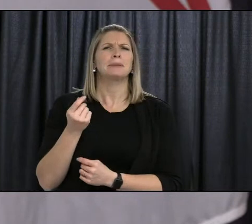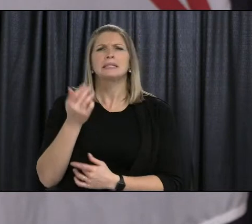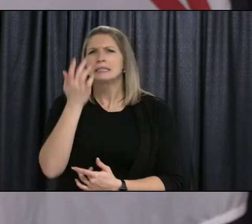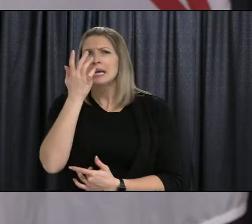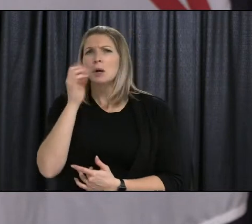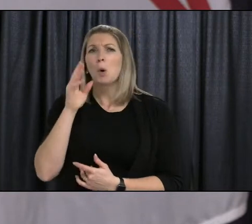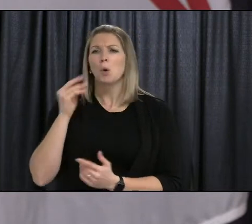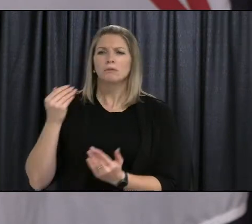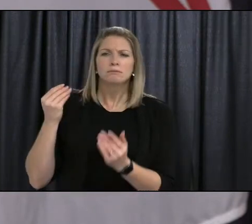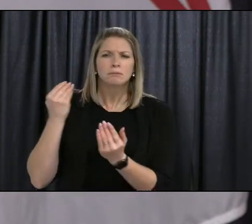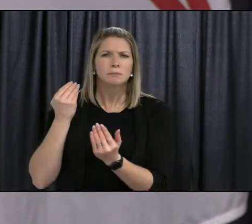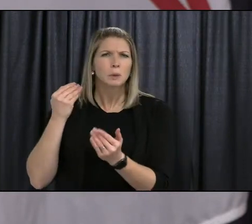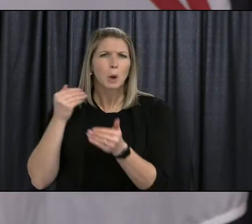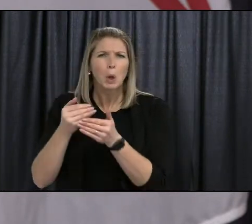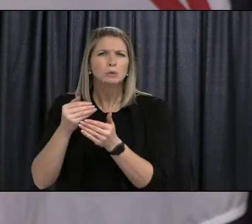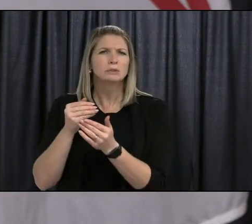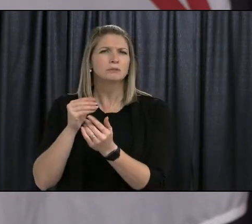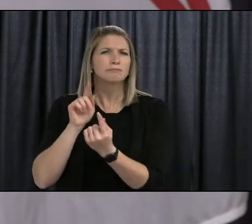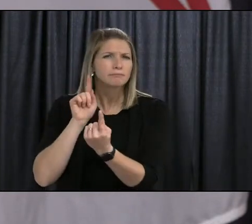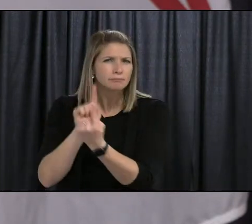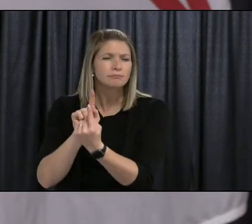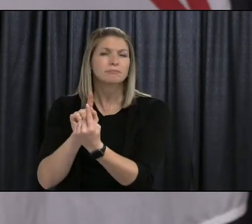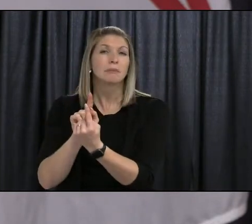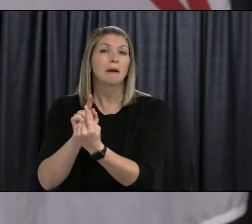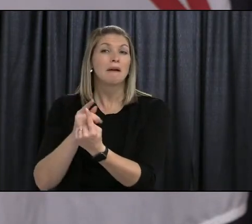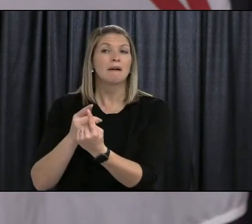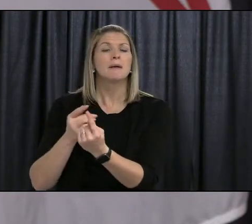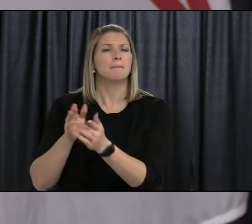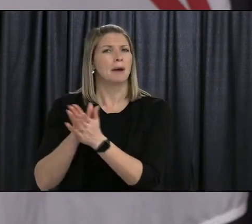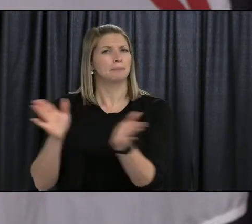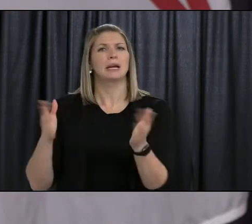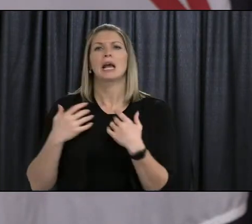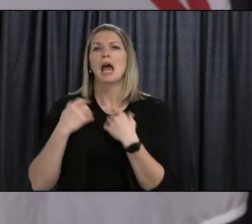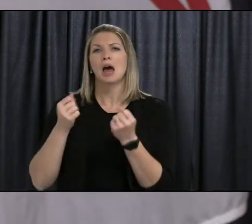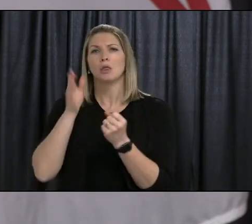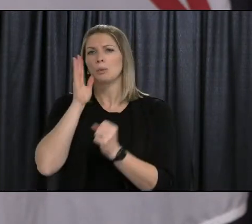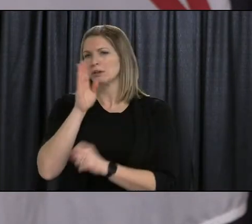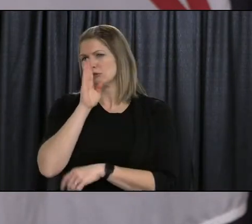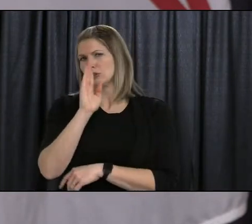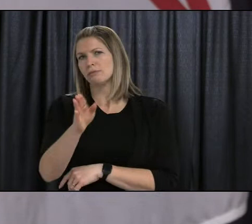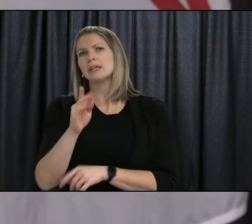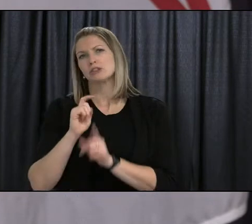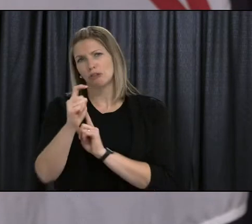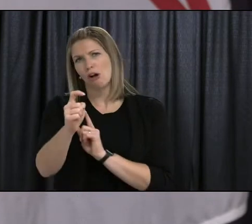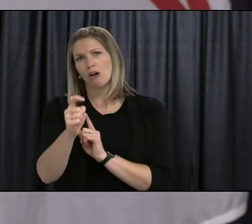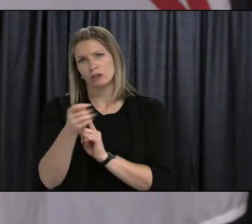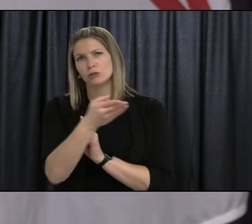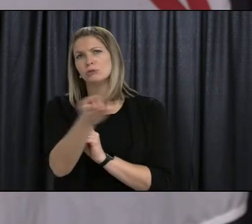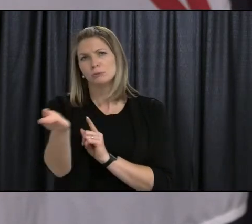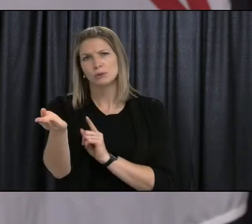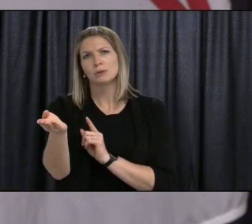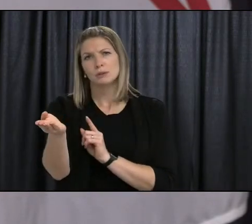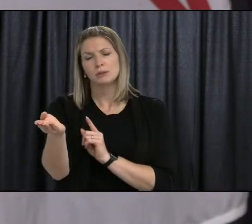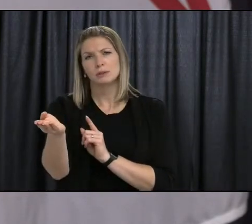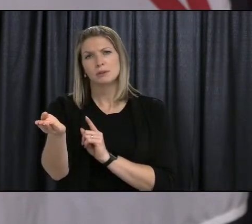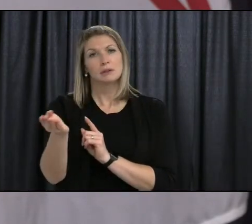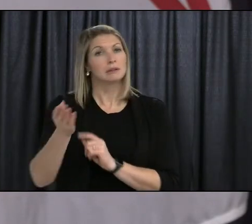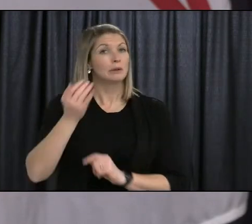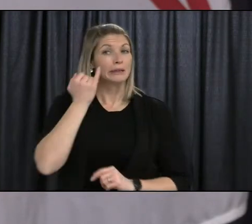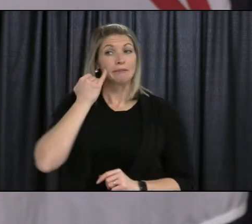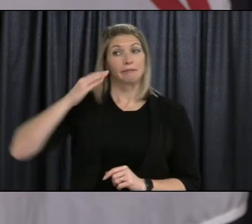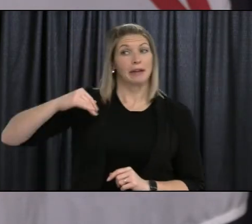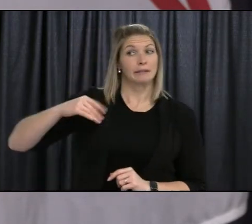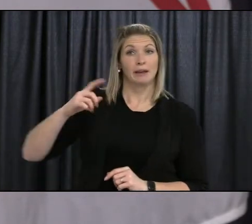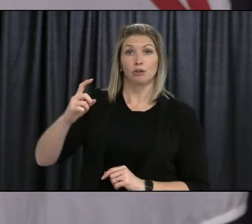been close contacts of a case or needing testing, public health will be reaching out directly to do that. So if you haven't